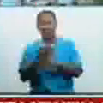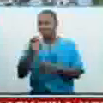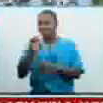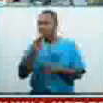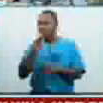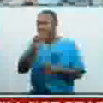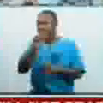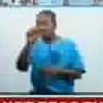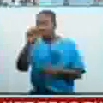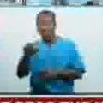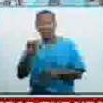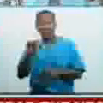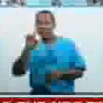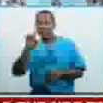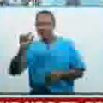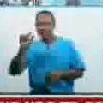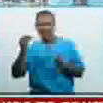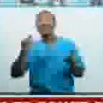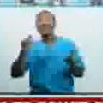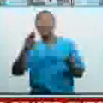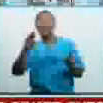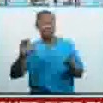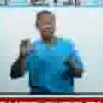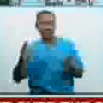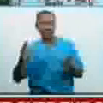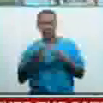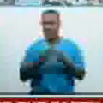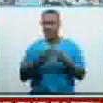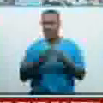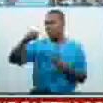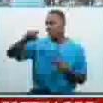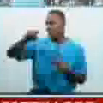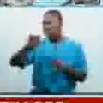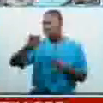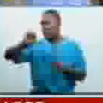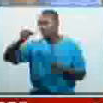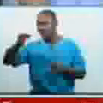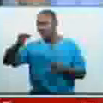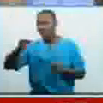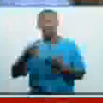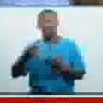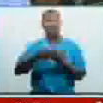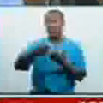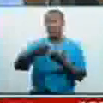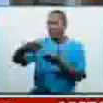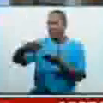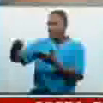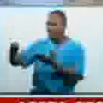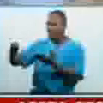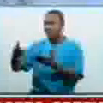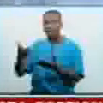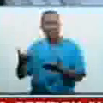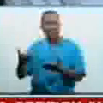to the Director General of the Ghana Broadcasting Corporation, Mr. Berfi Appenton. Copies were presented to some